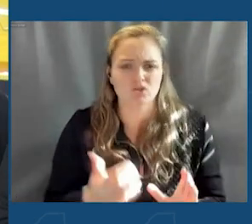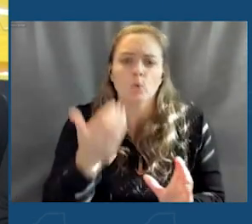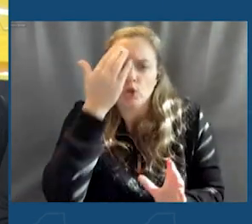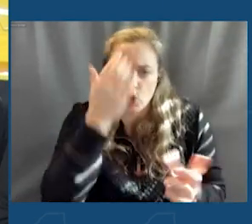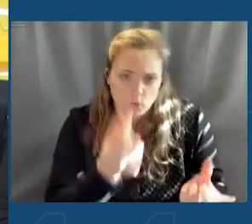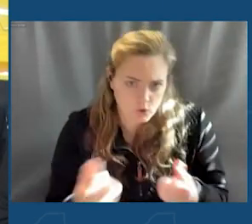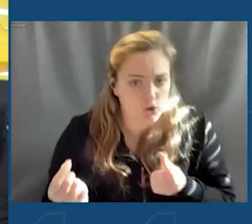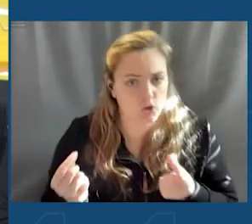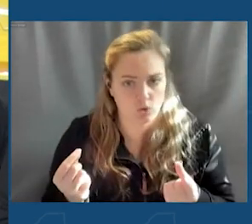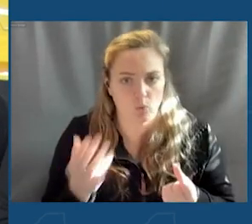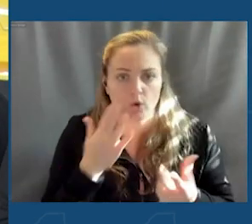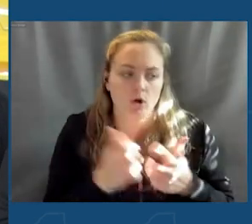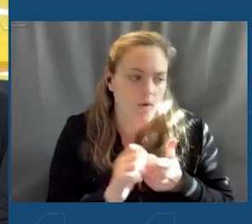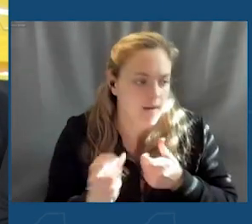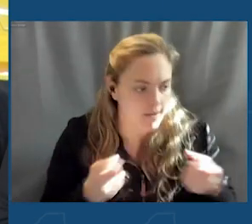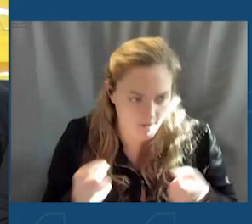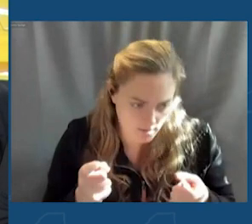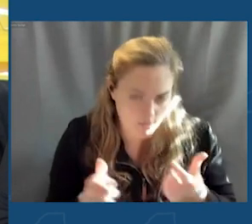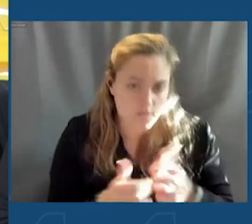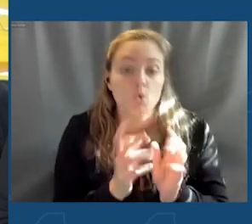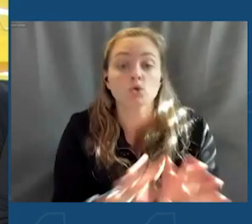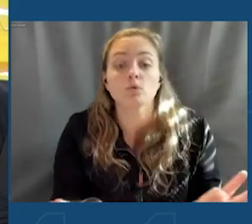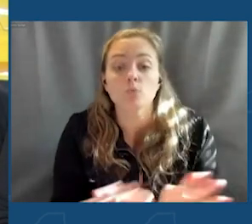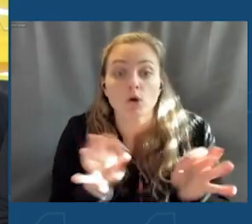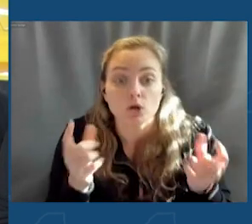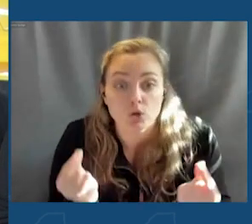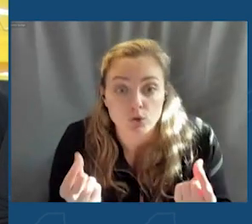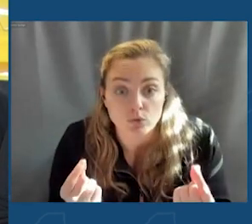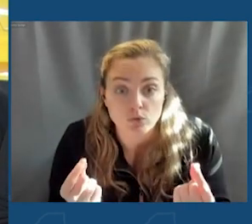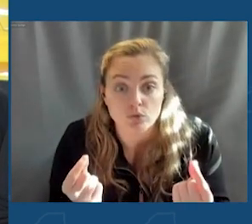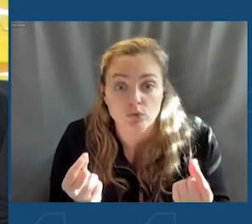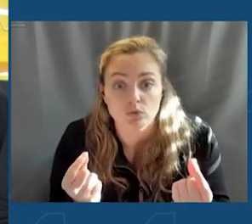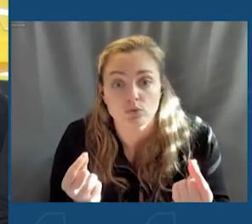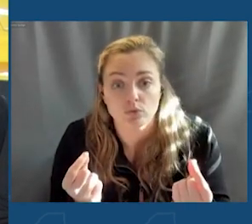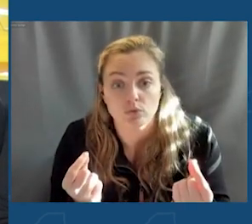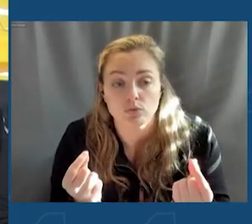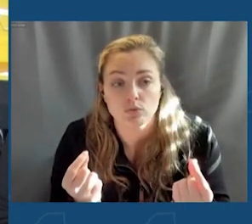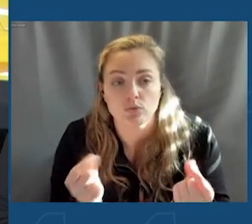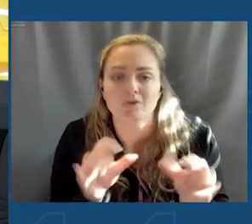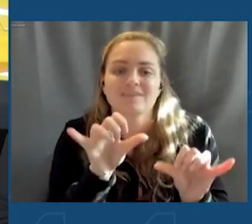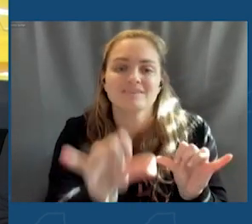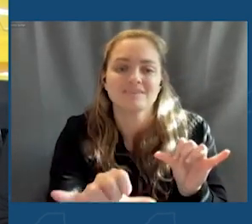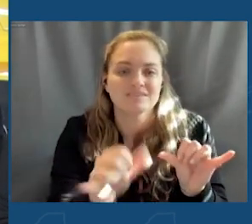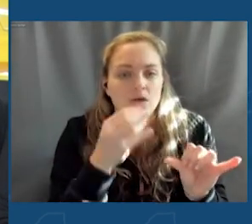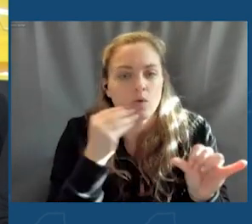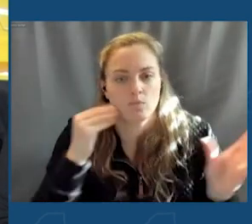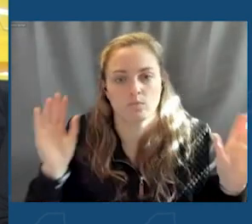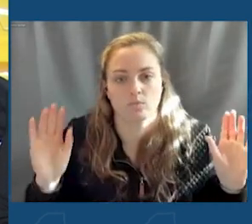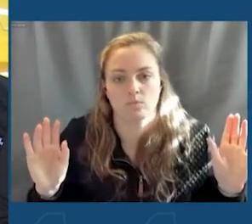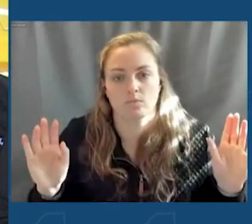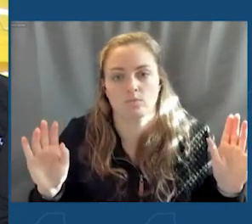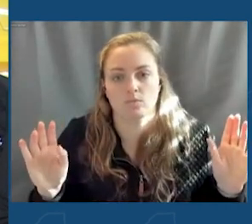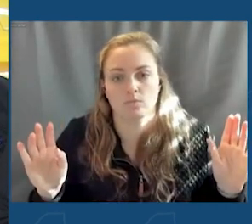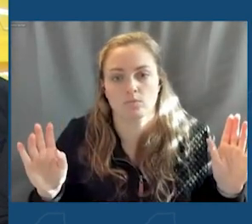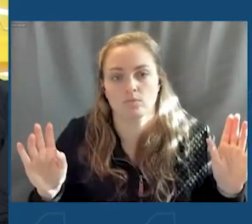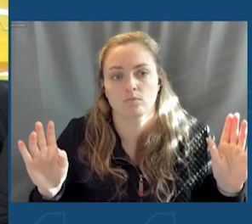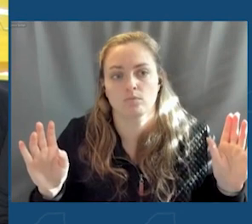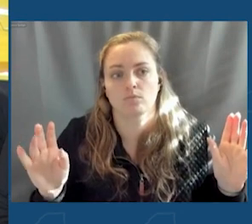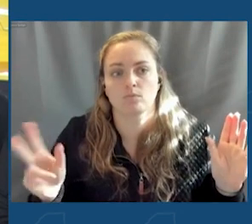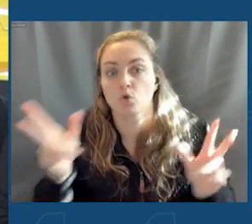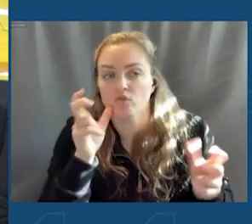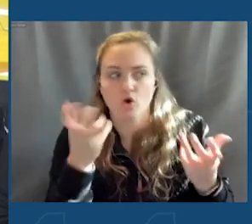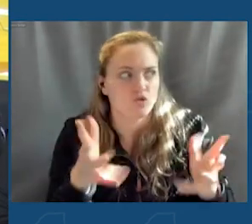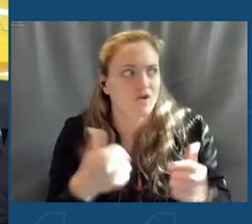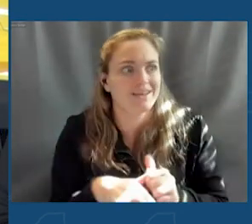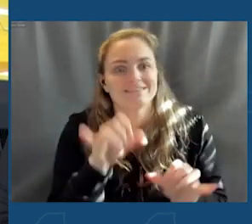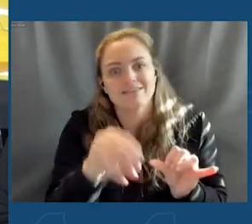storms. The most important thing that the public can do is to stay off the roads. You heard it from each and every one of us that have spoken so far.